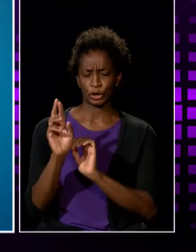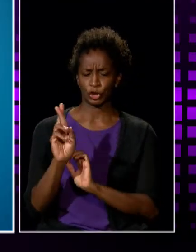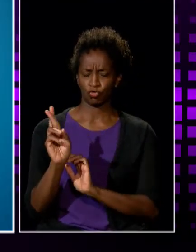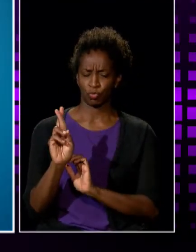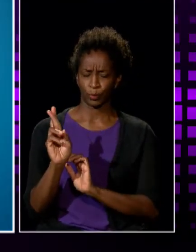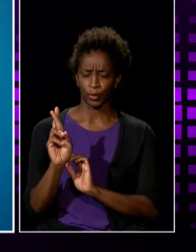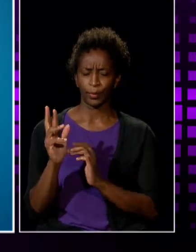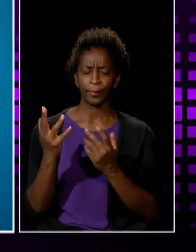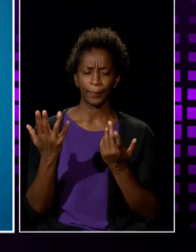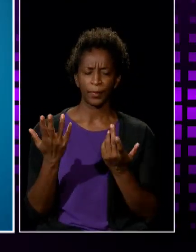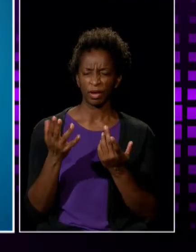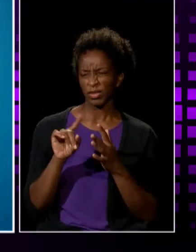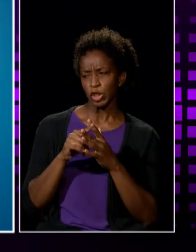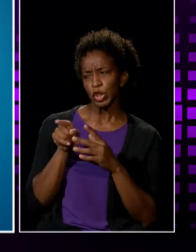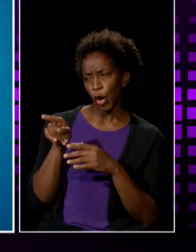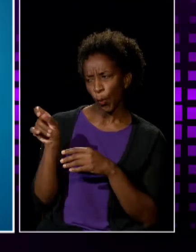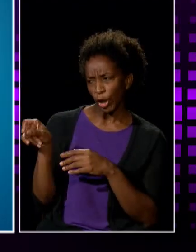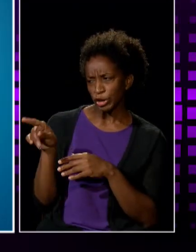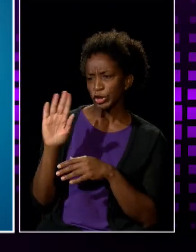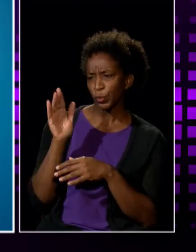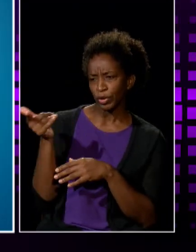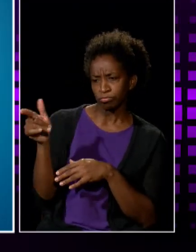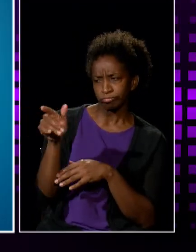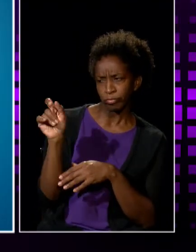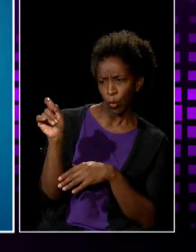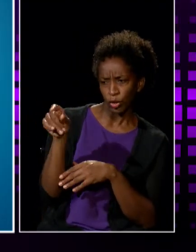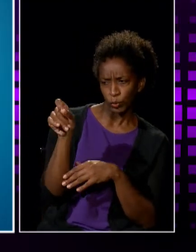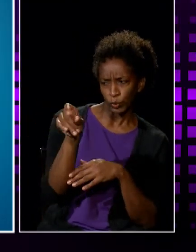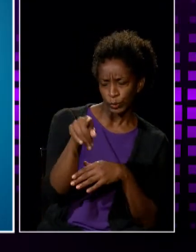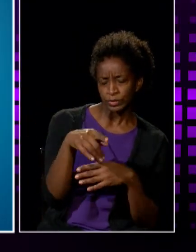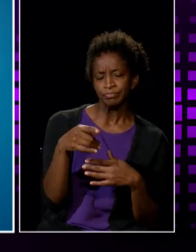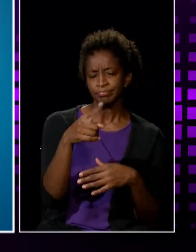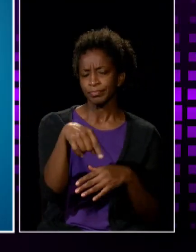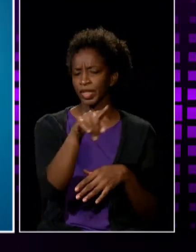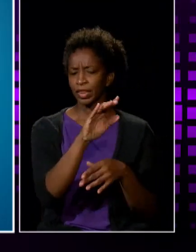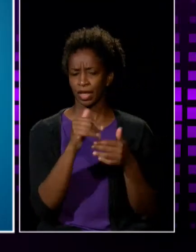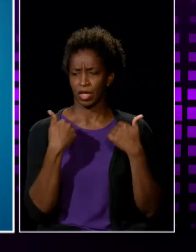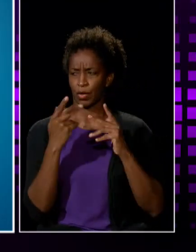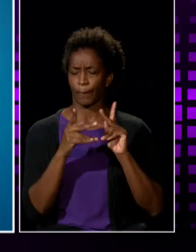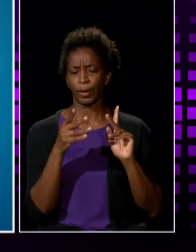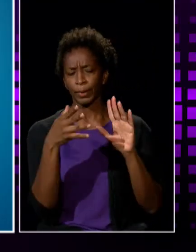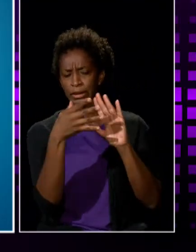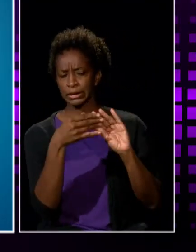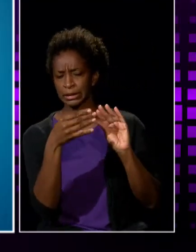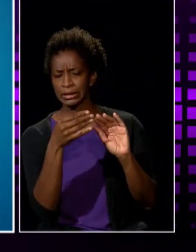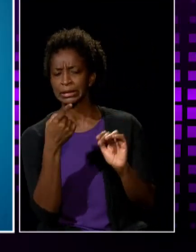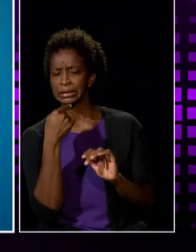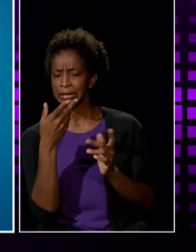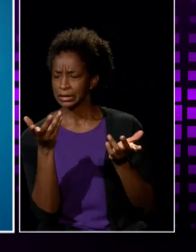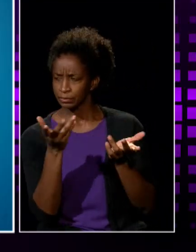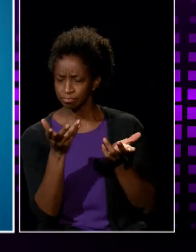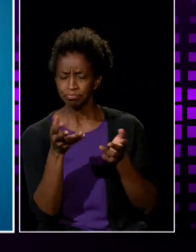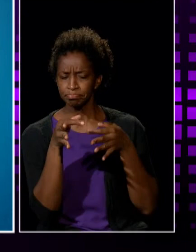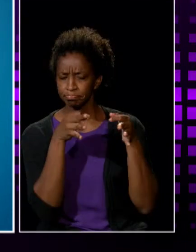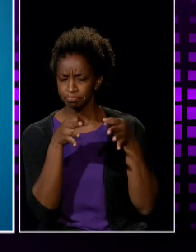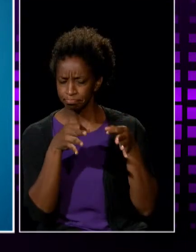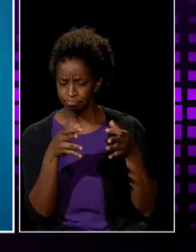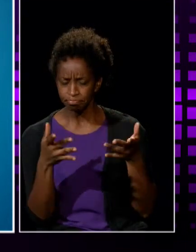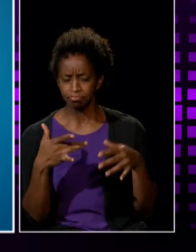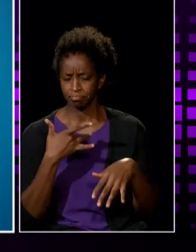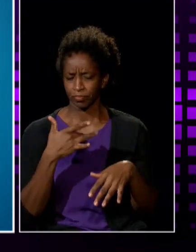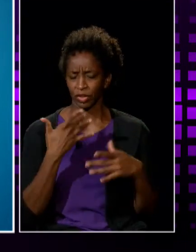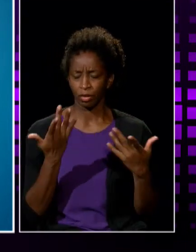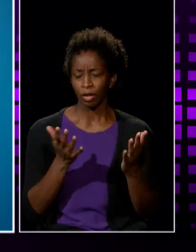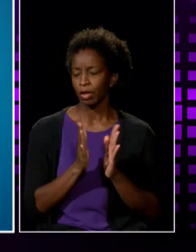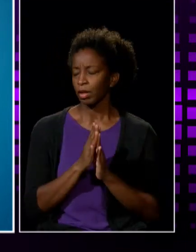I'll ask each panelist, how does being a republic, how does this affect the everyday citizen, the average guy on the street, the average